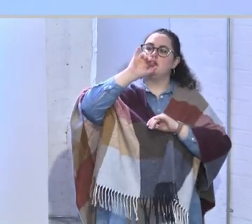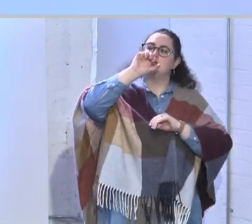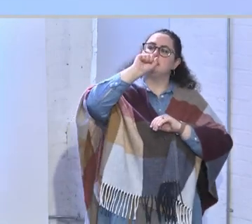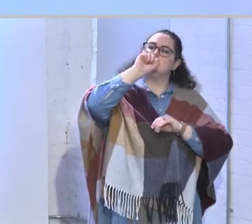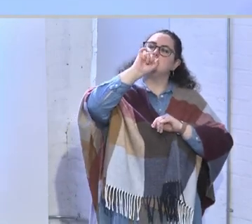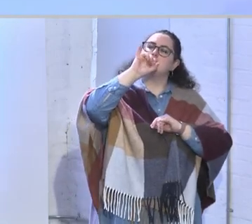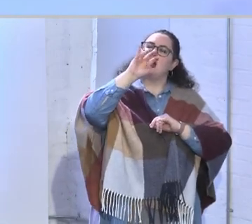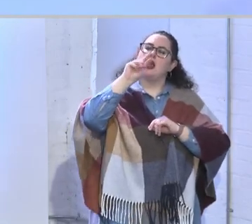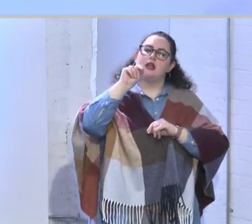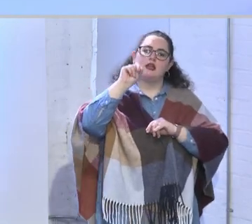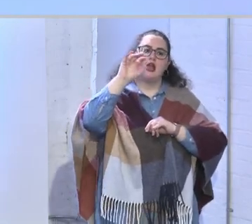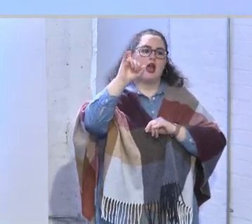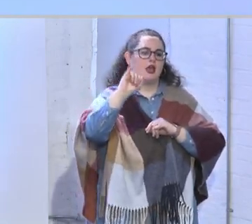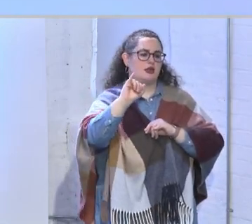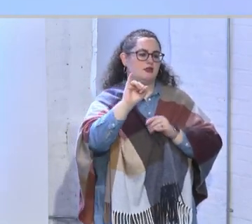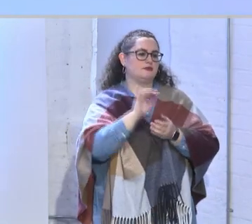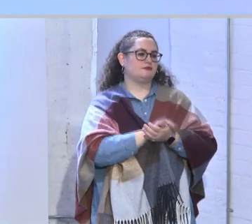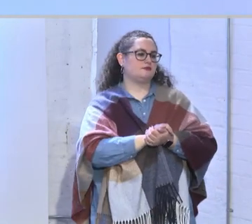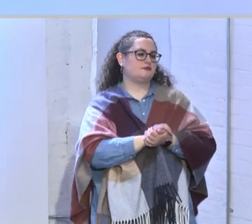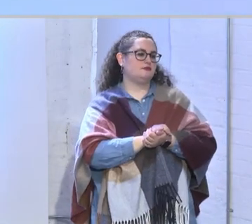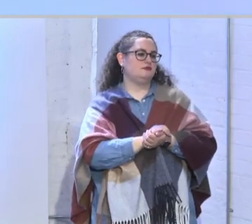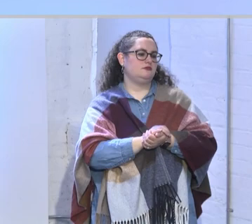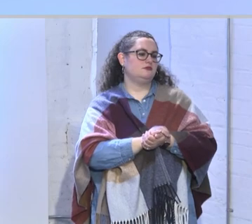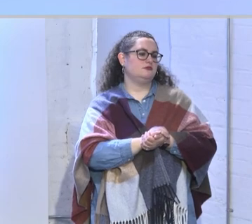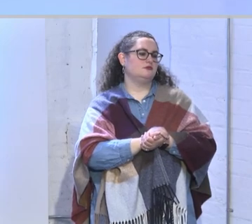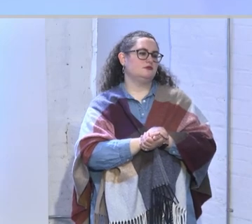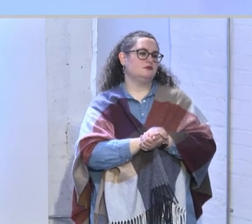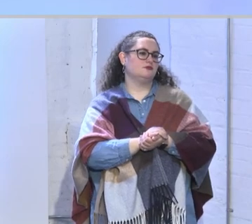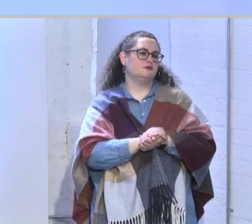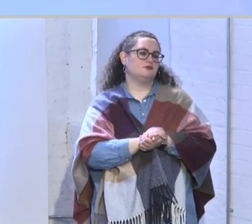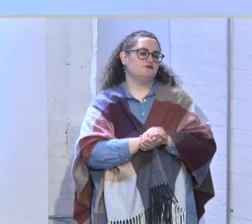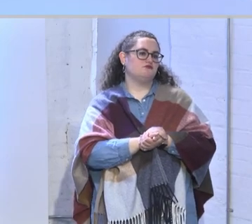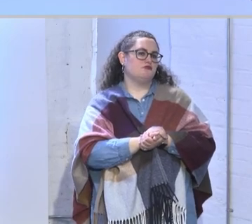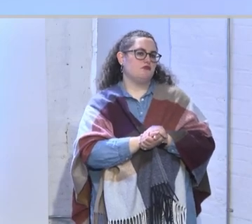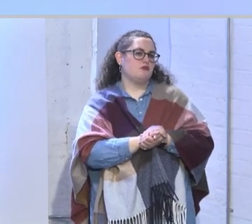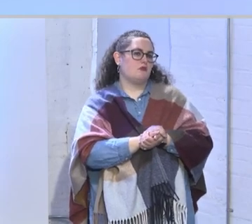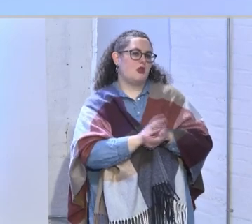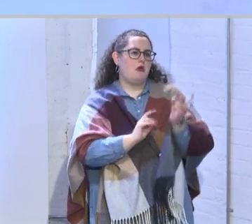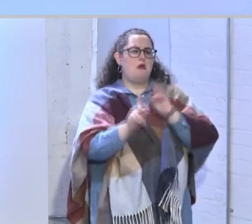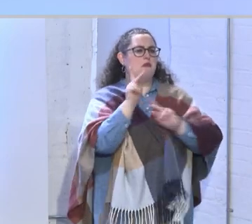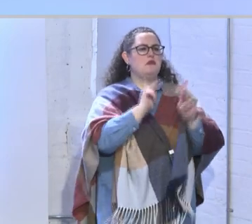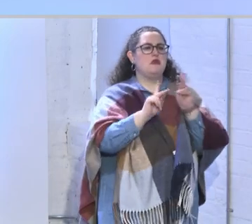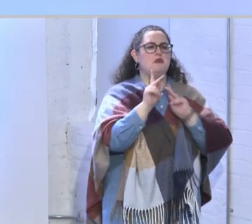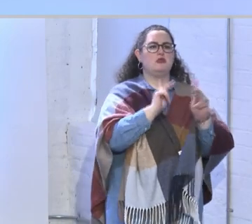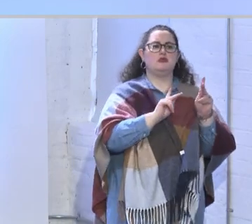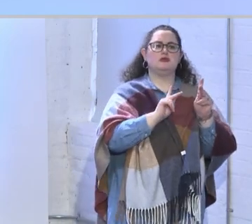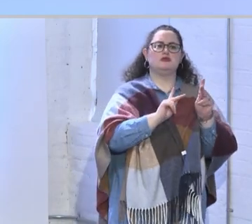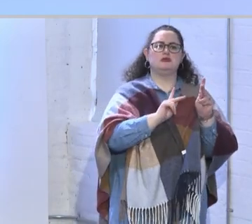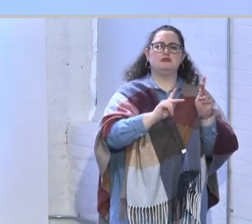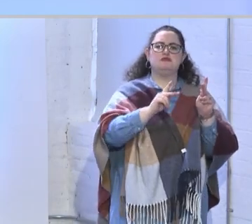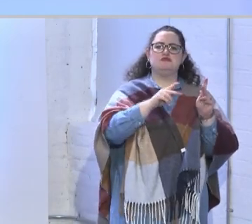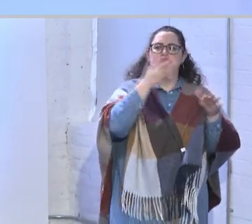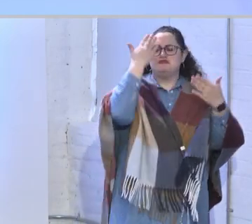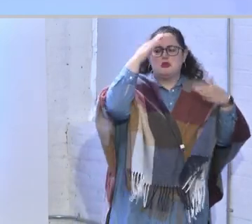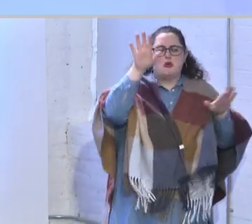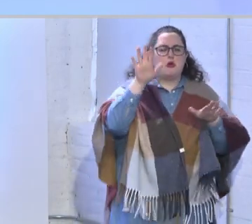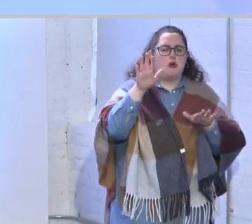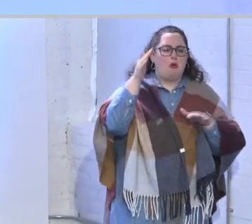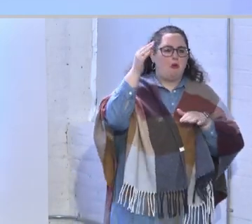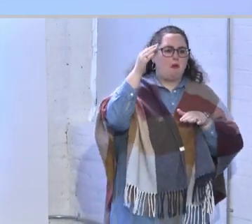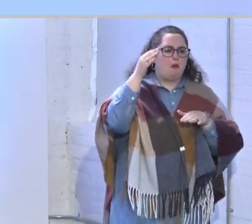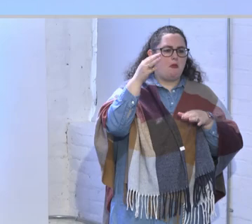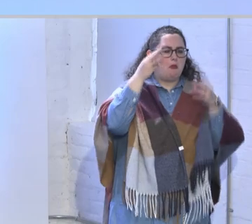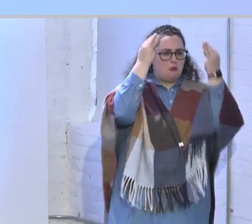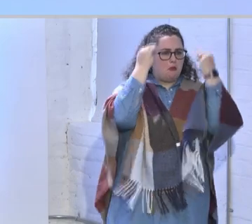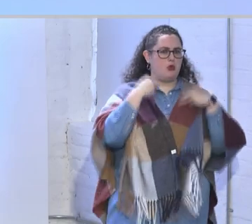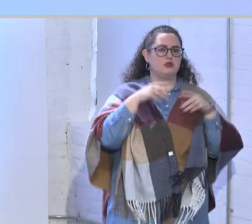God wants to give them the law, so Moses goes up. Nobody really knows. He's up there for, you know, over a month, and the